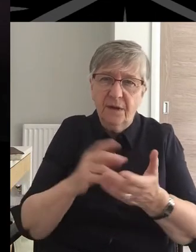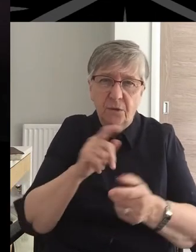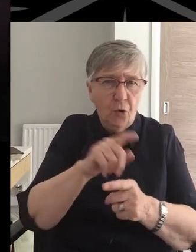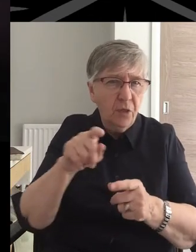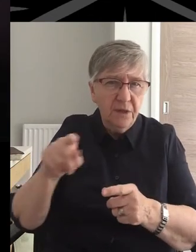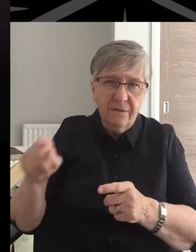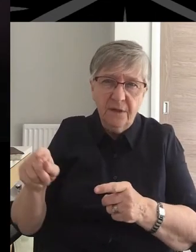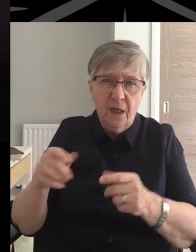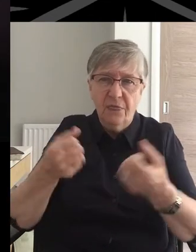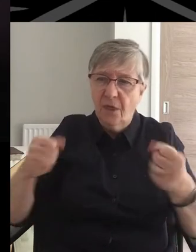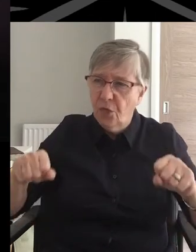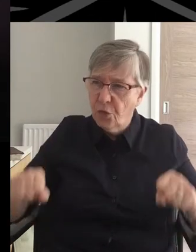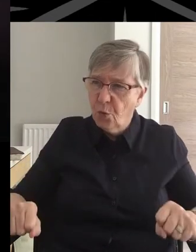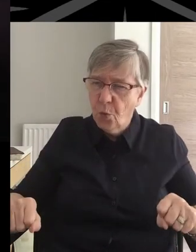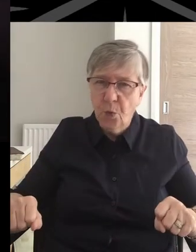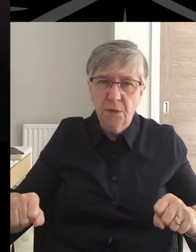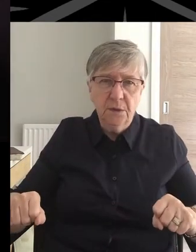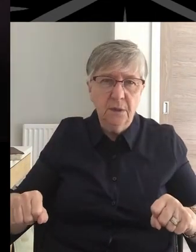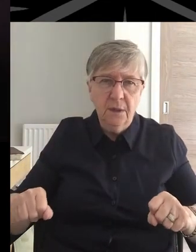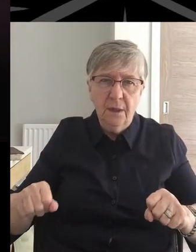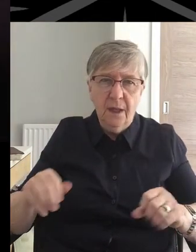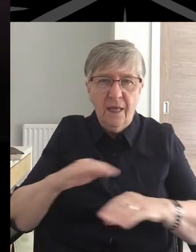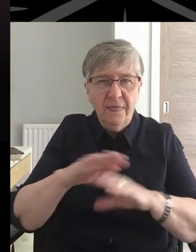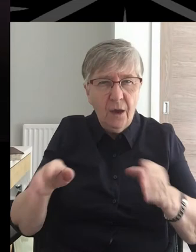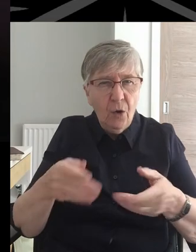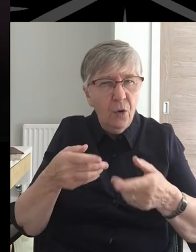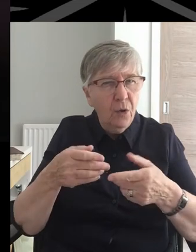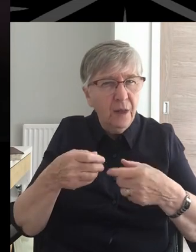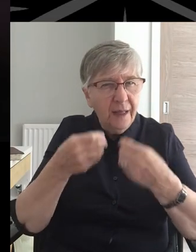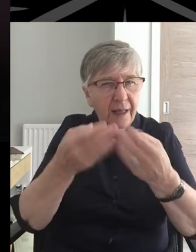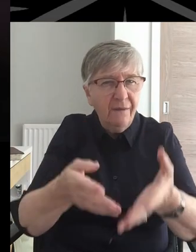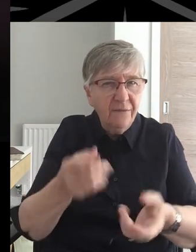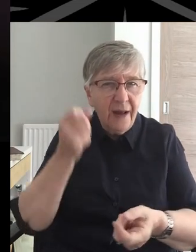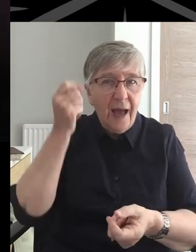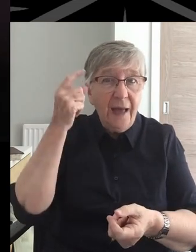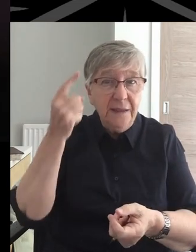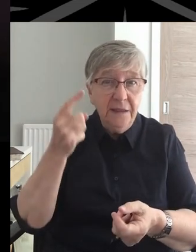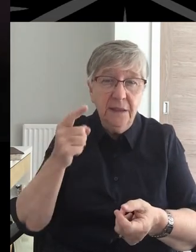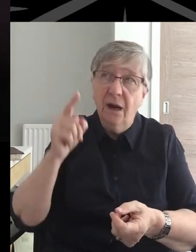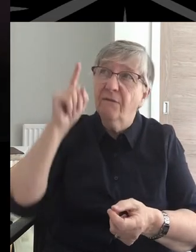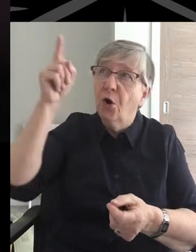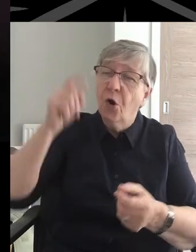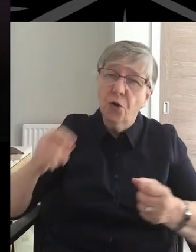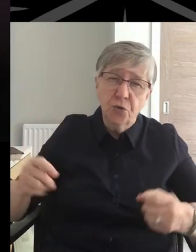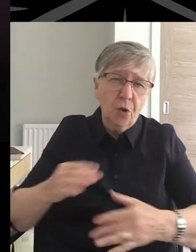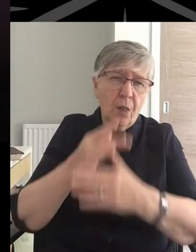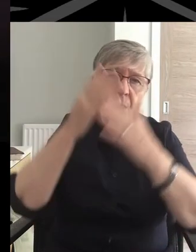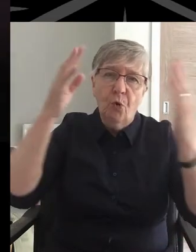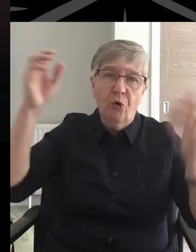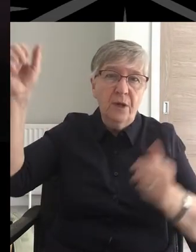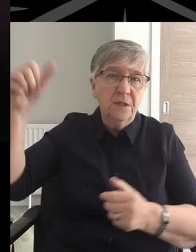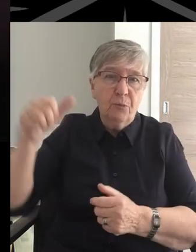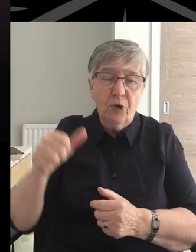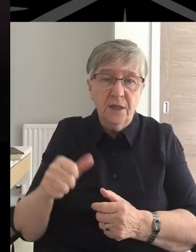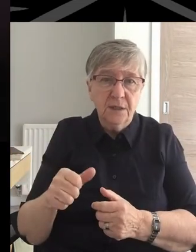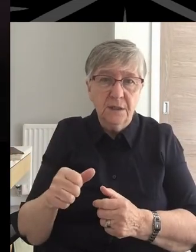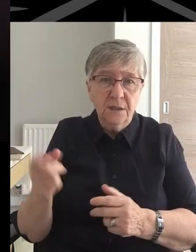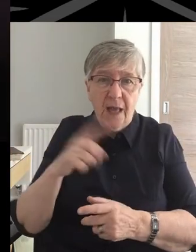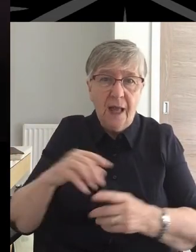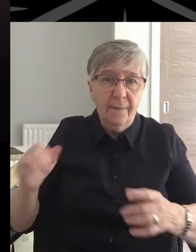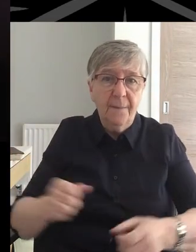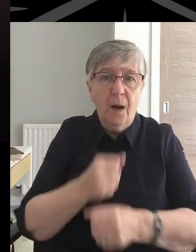and the throne and the final verses, they suggest something of the glorious presence and power of God.